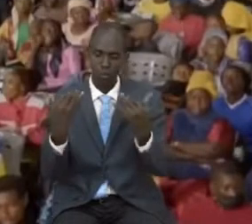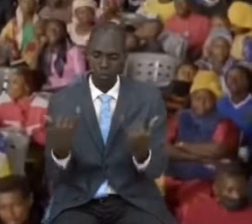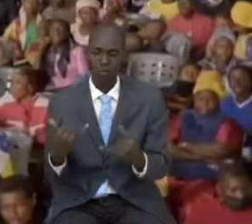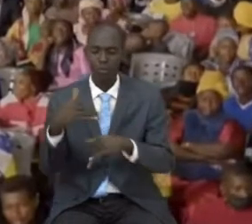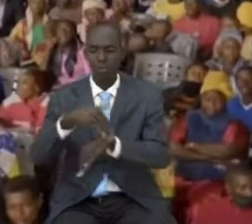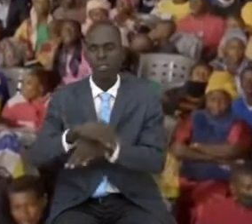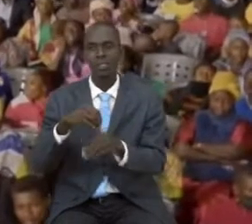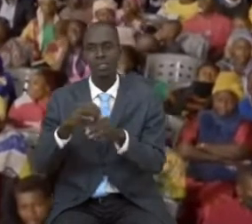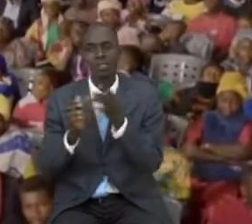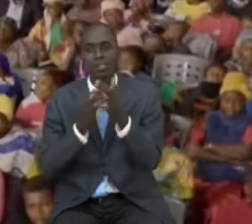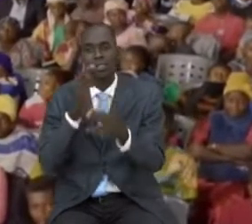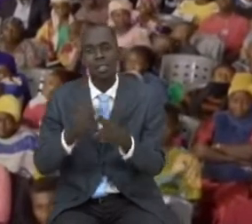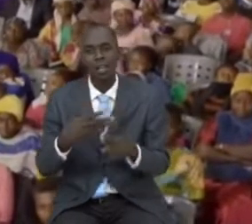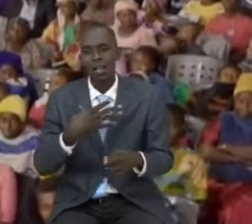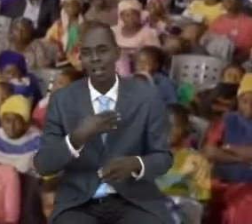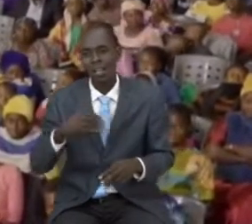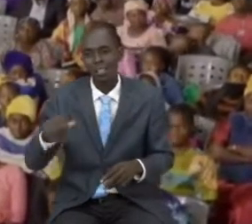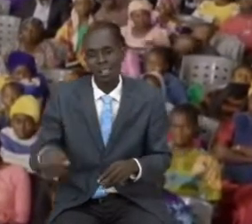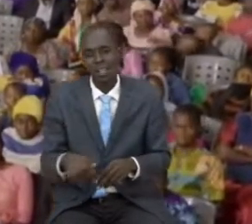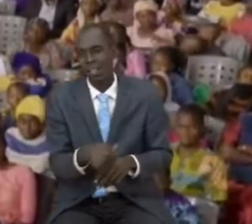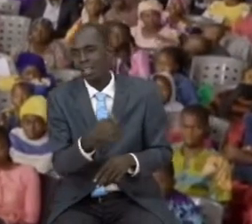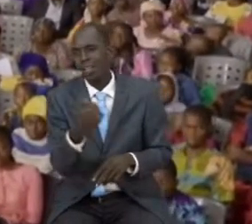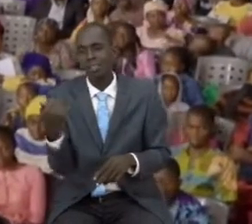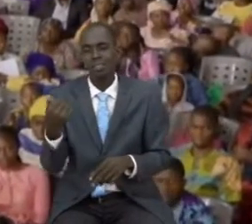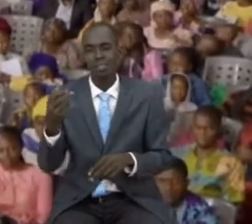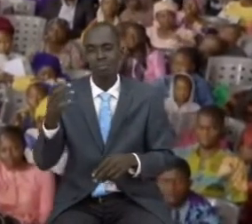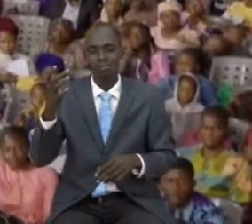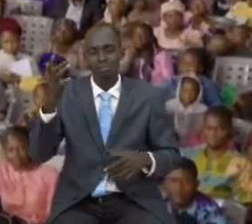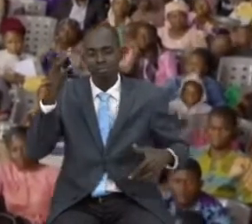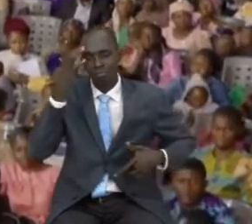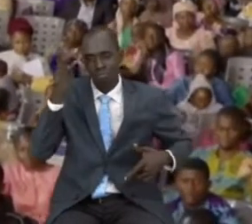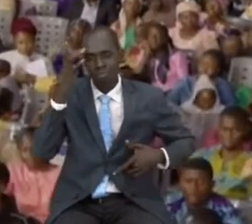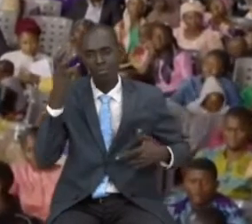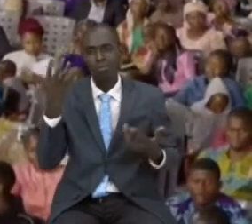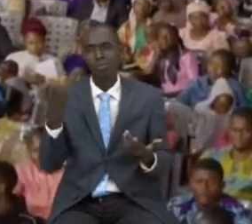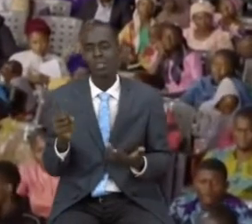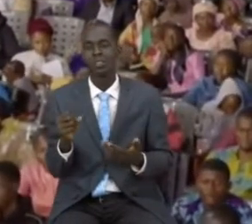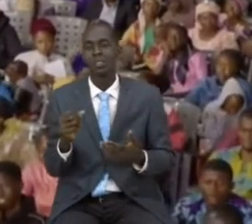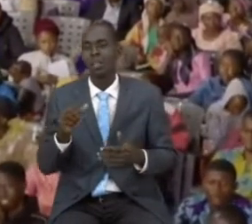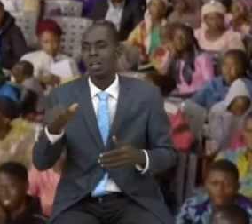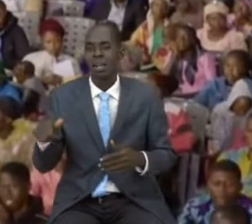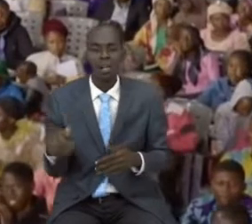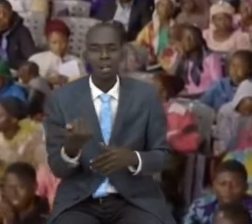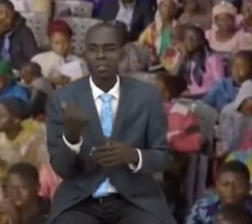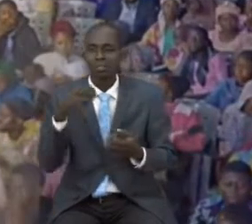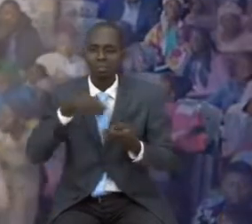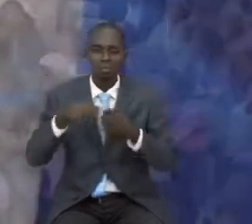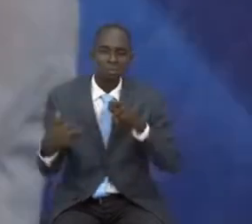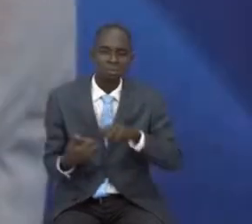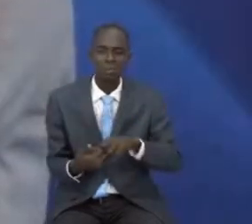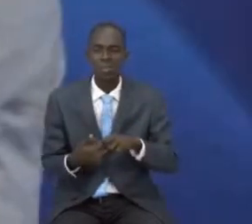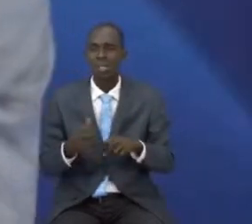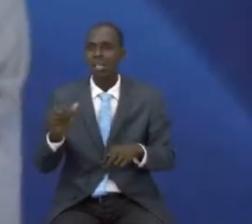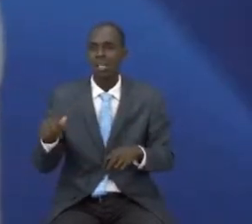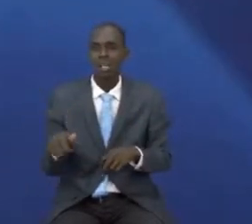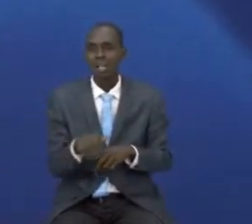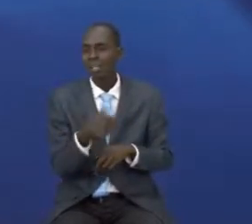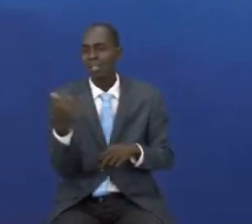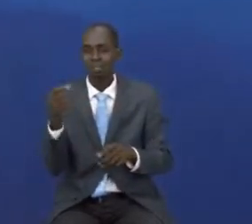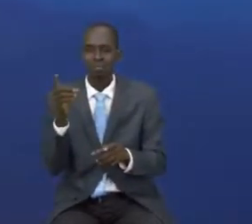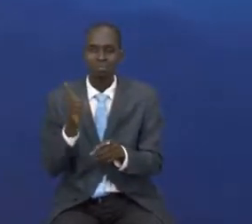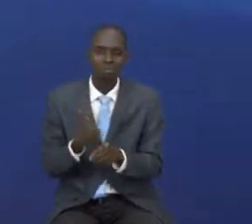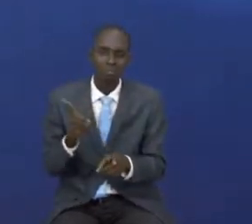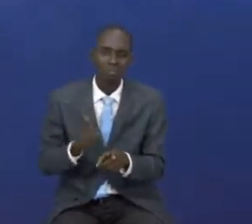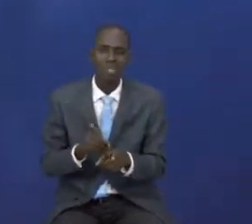tonight. And any infirmity, and any sickness, and any deficiency, and any